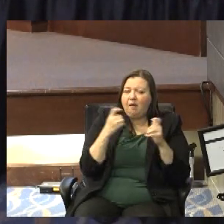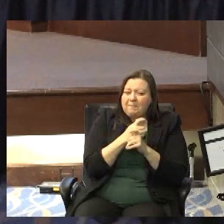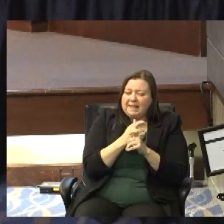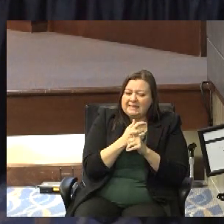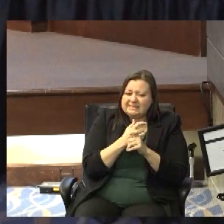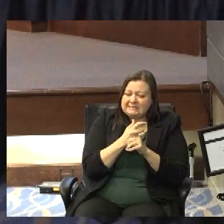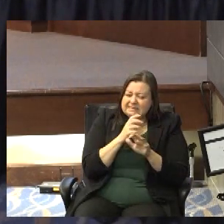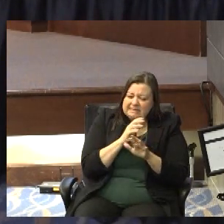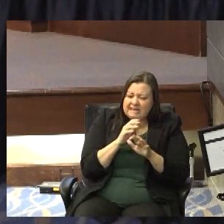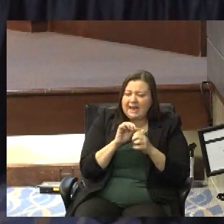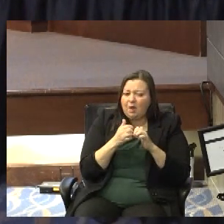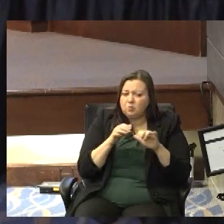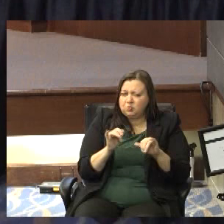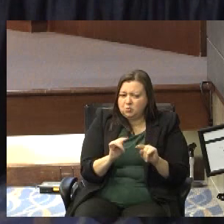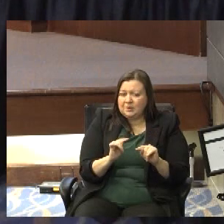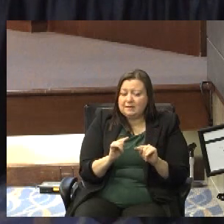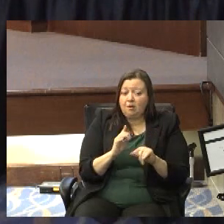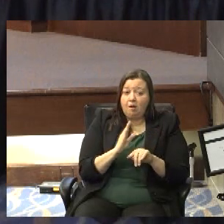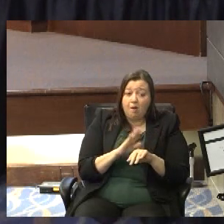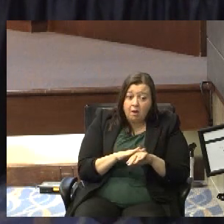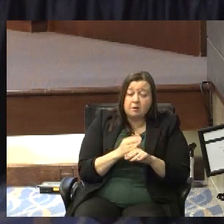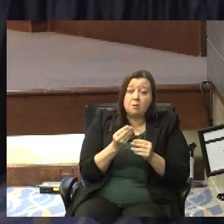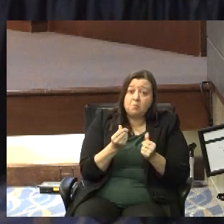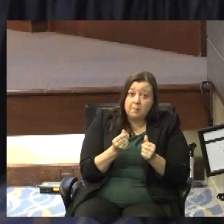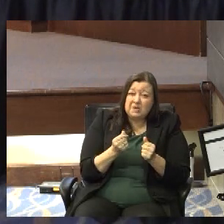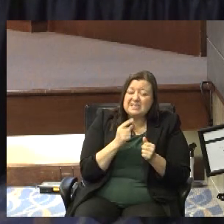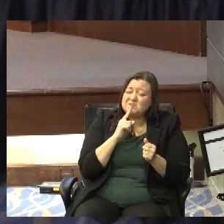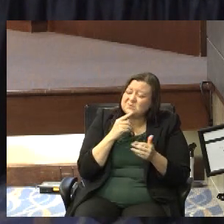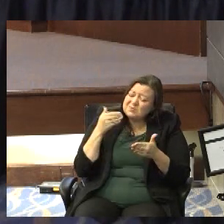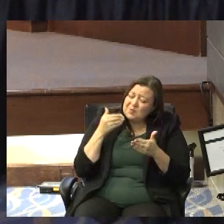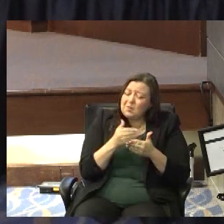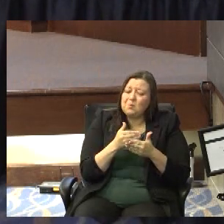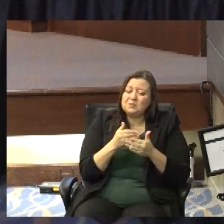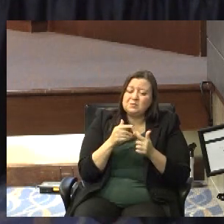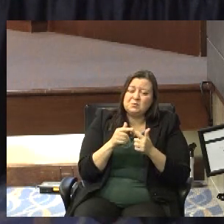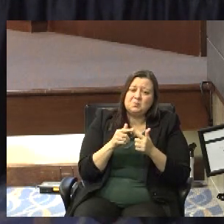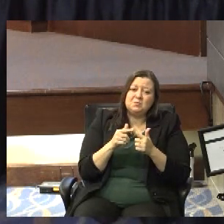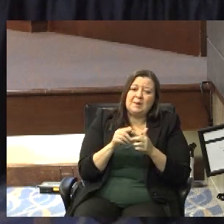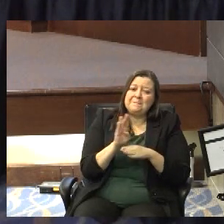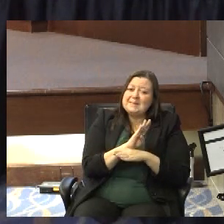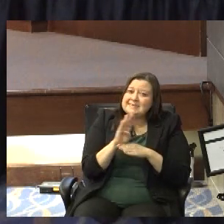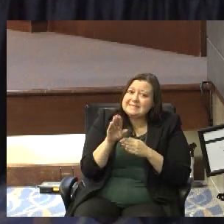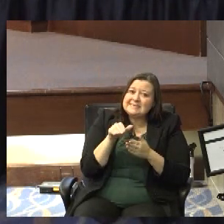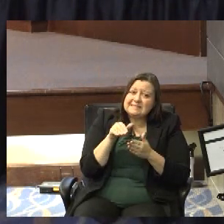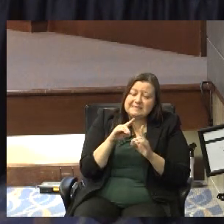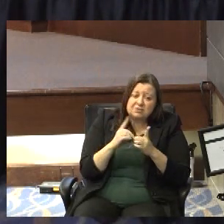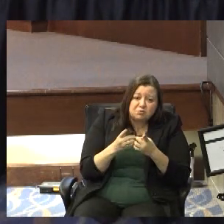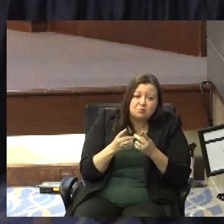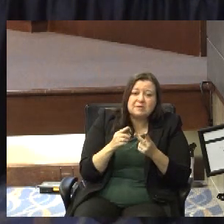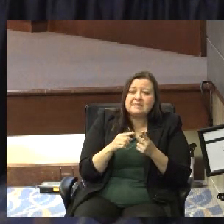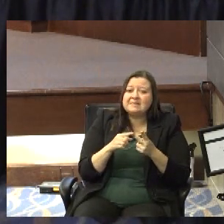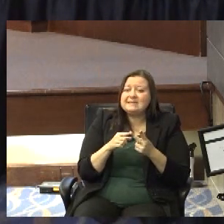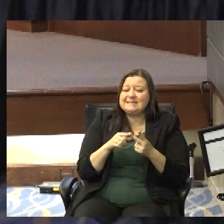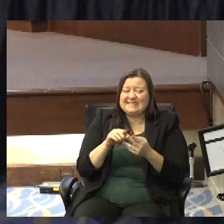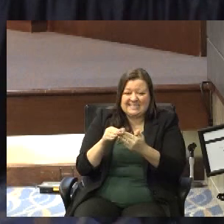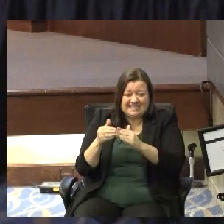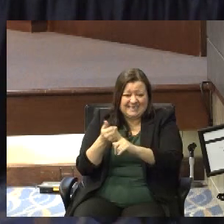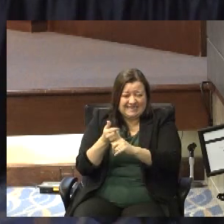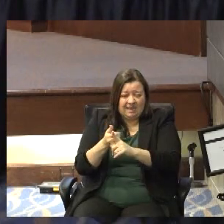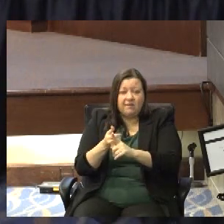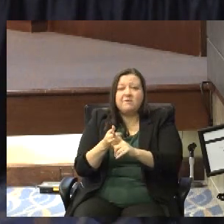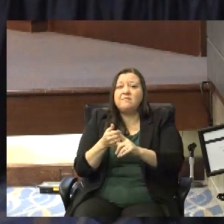thing on a piece of property that's so close to the central business district, to the surrounding core of the city, and can